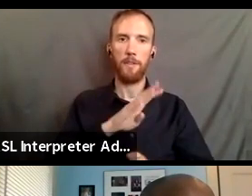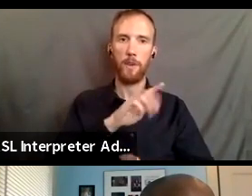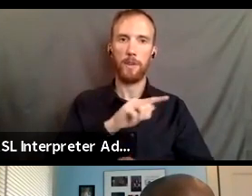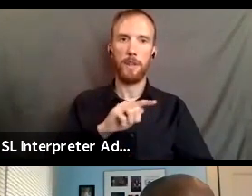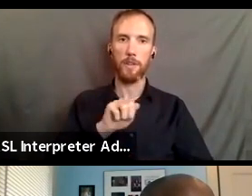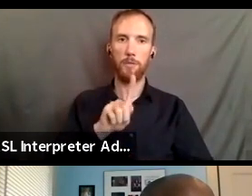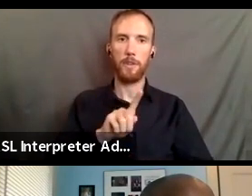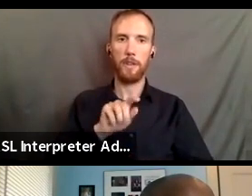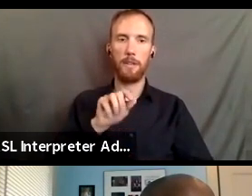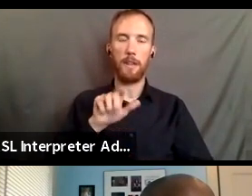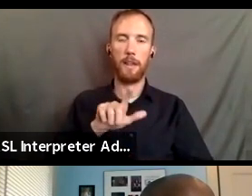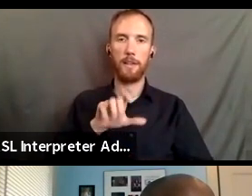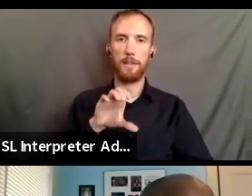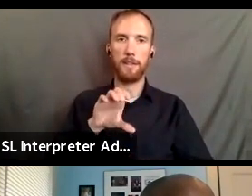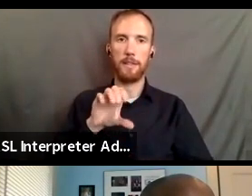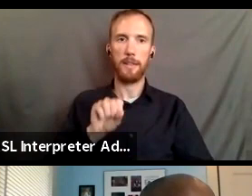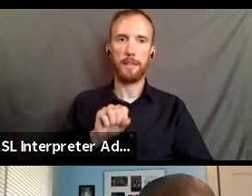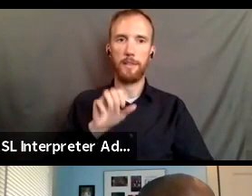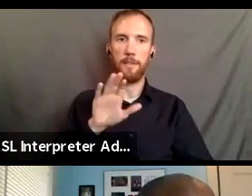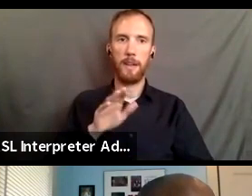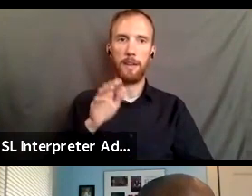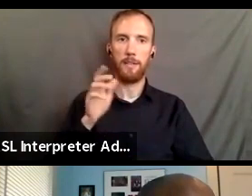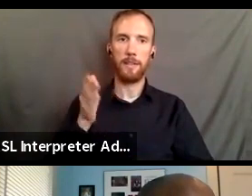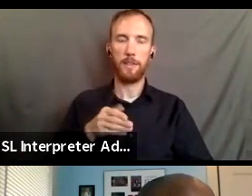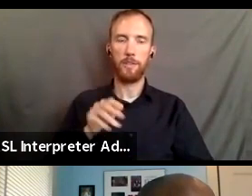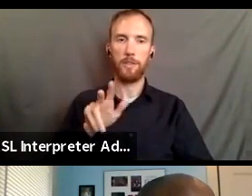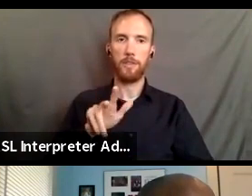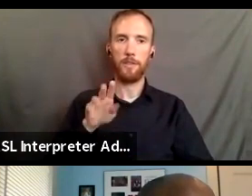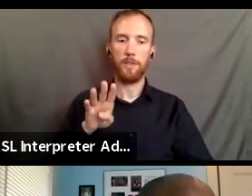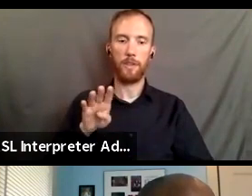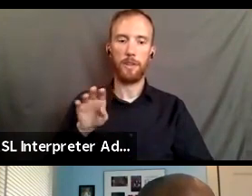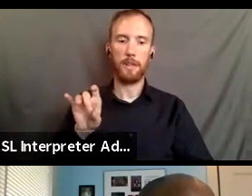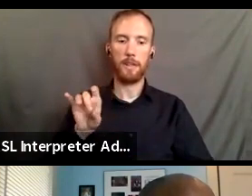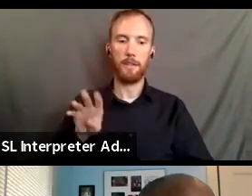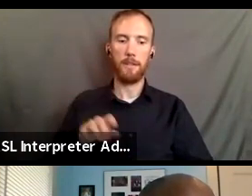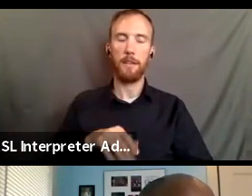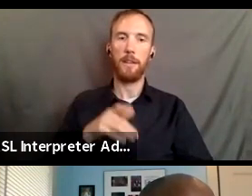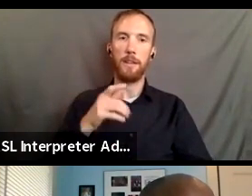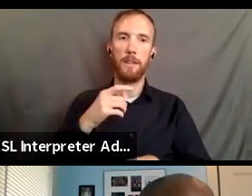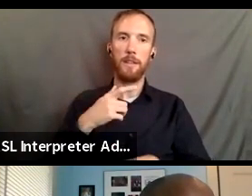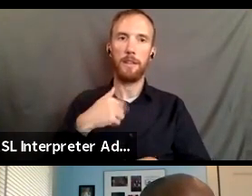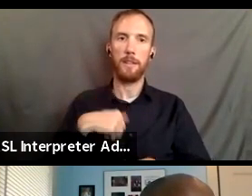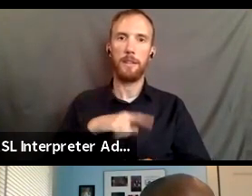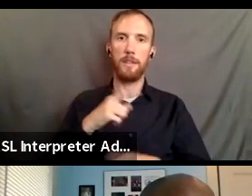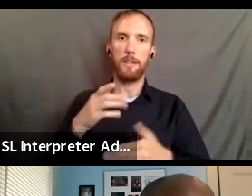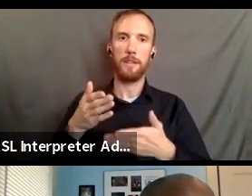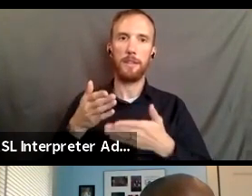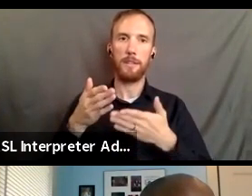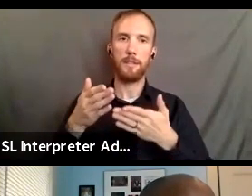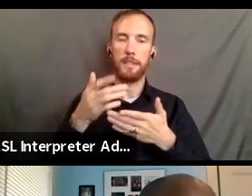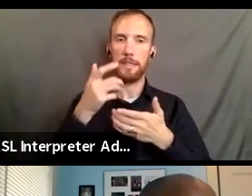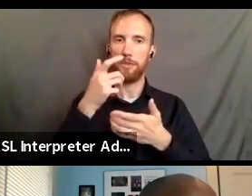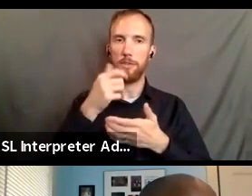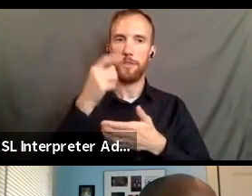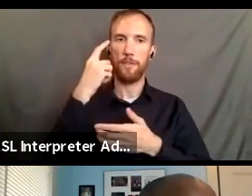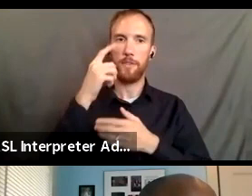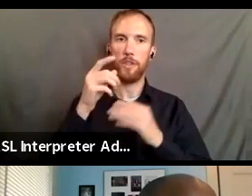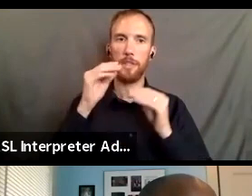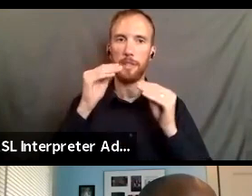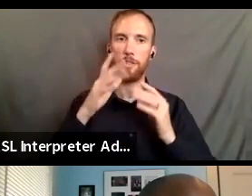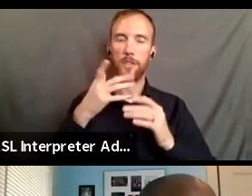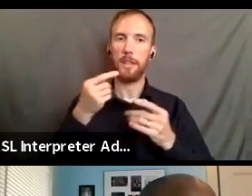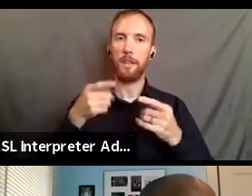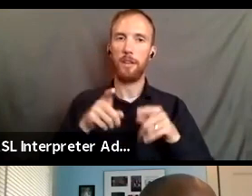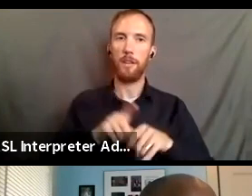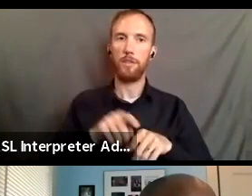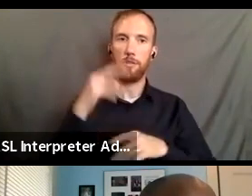ilcs 5-34-84 her recommendation included the names of the teachers affected and the reasons she